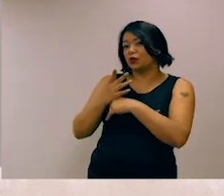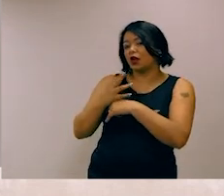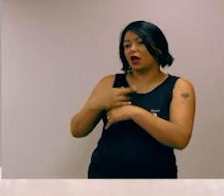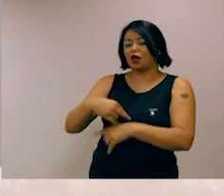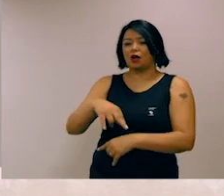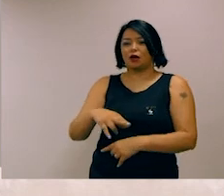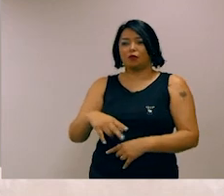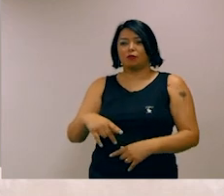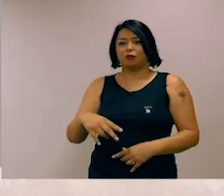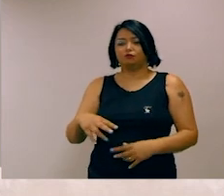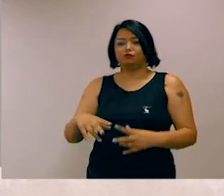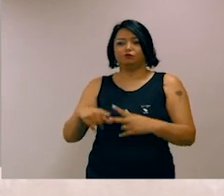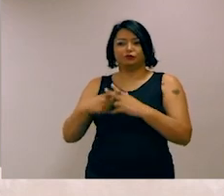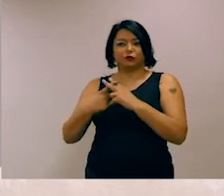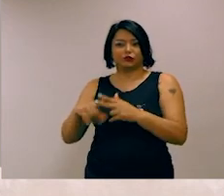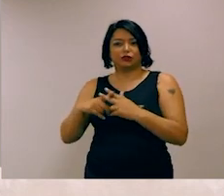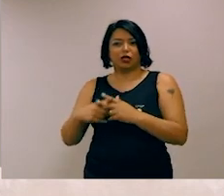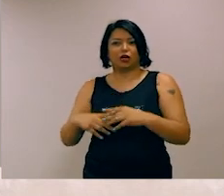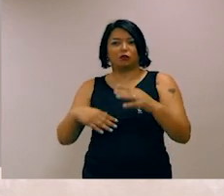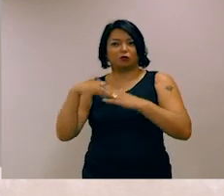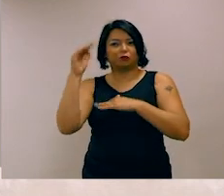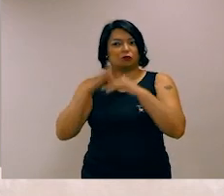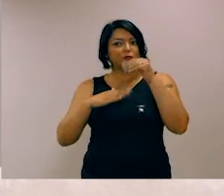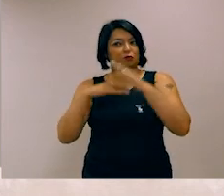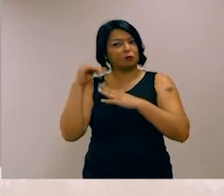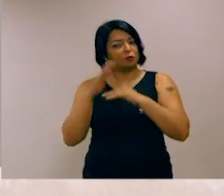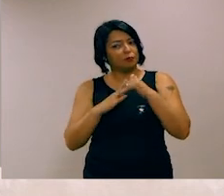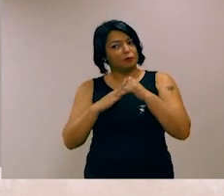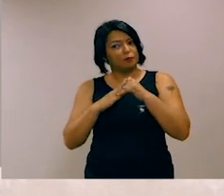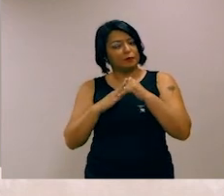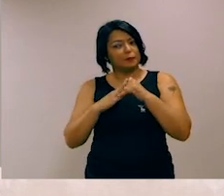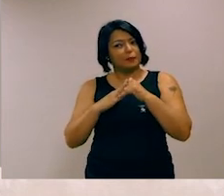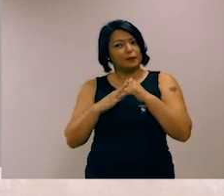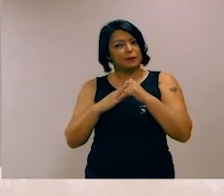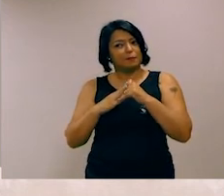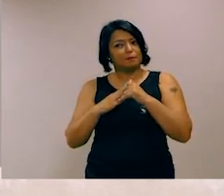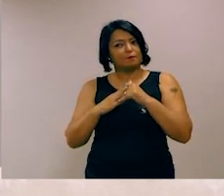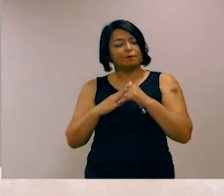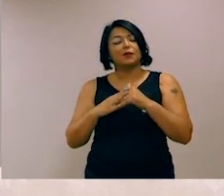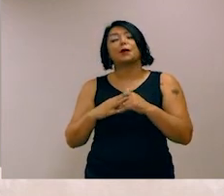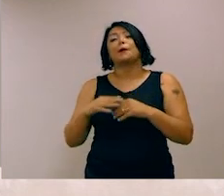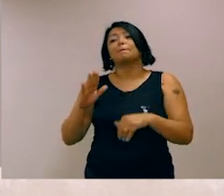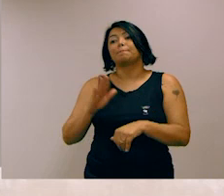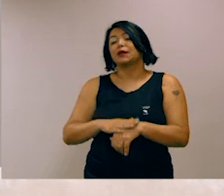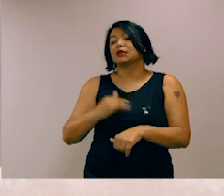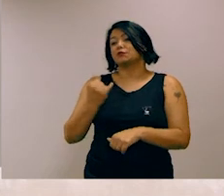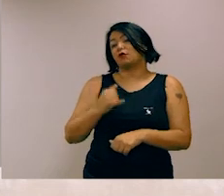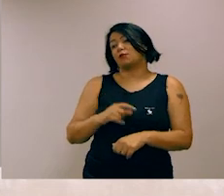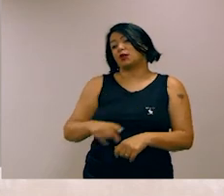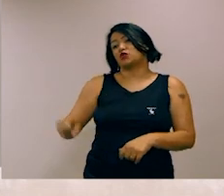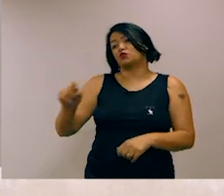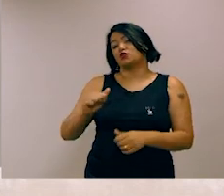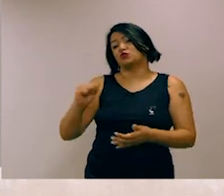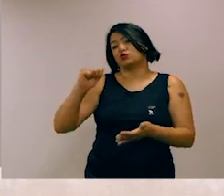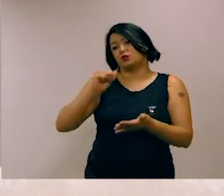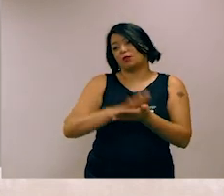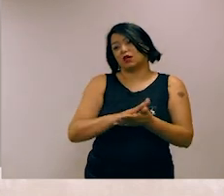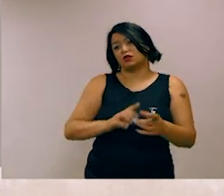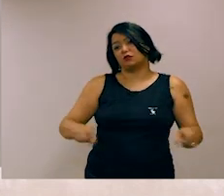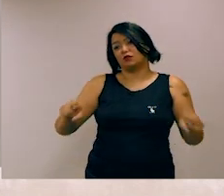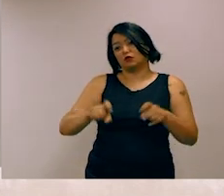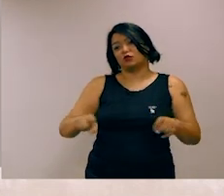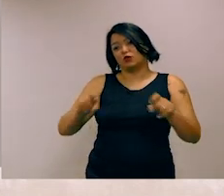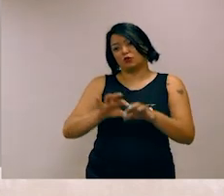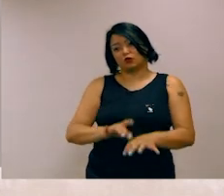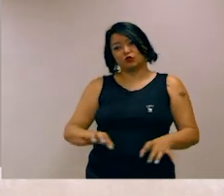we asked a technician to help us out. And so the trend of a certain demand in the use of software,